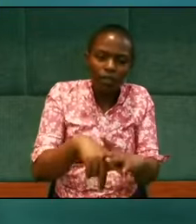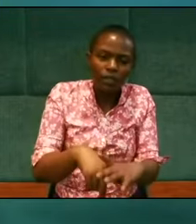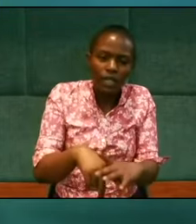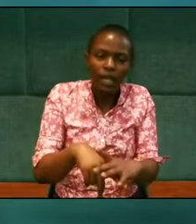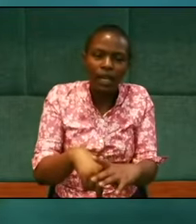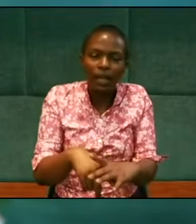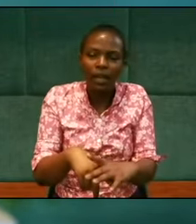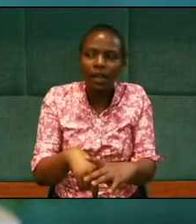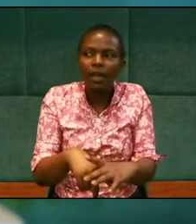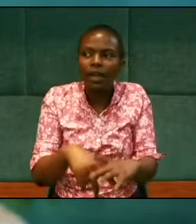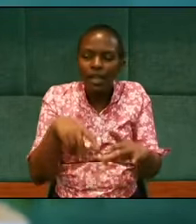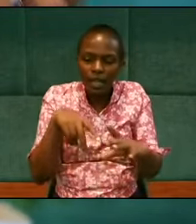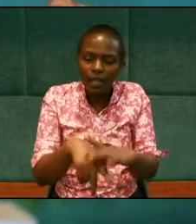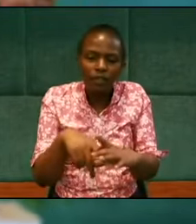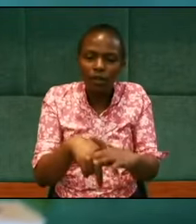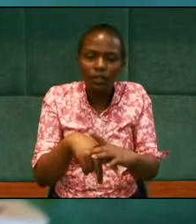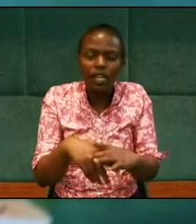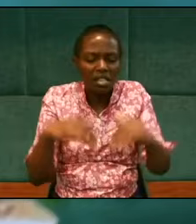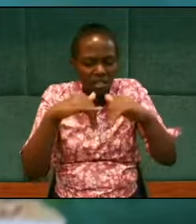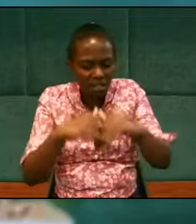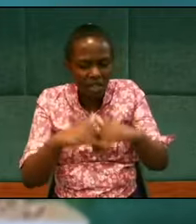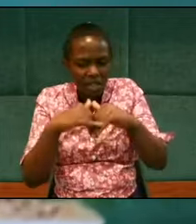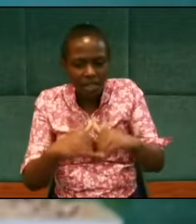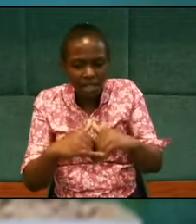another. Cleave, not temporarily taped.